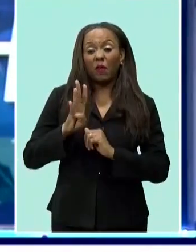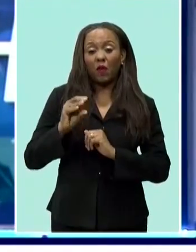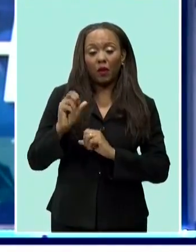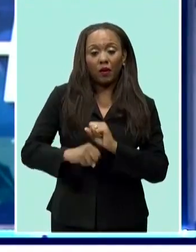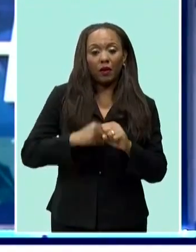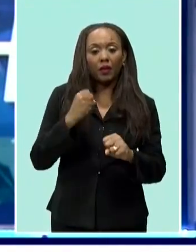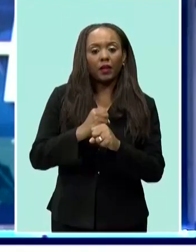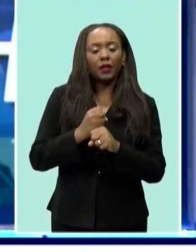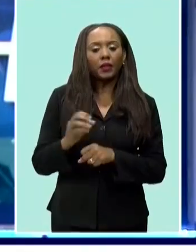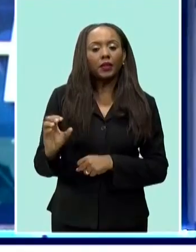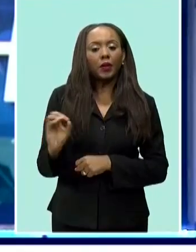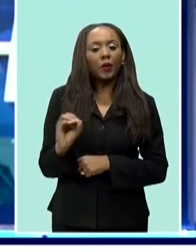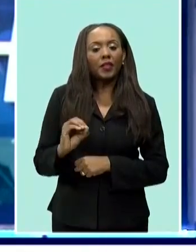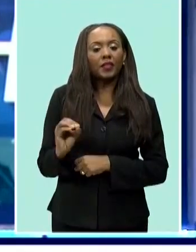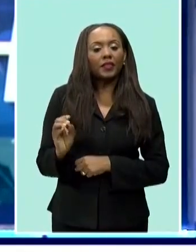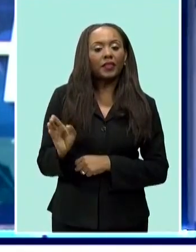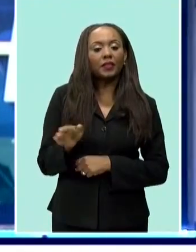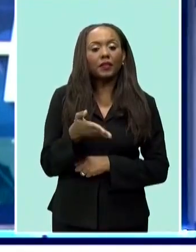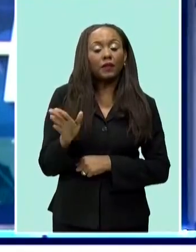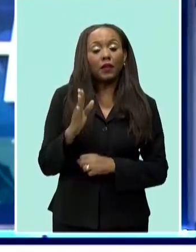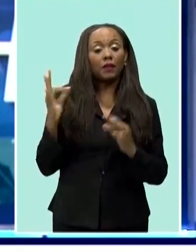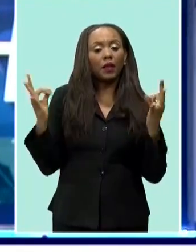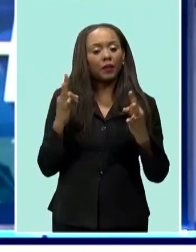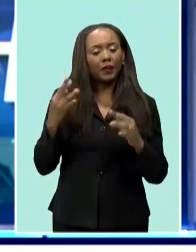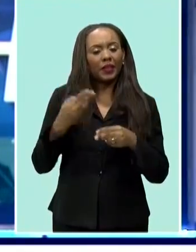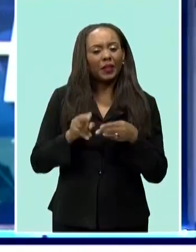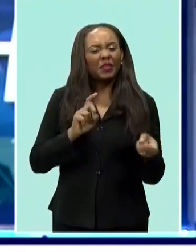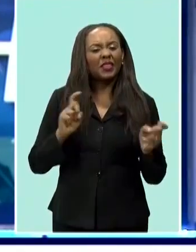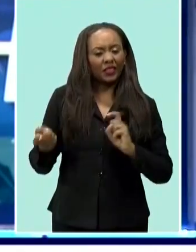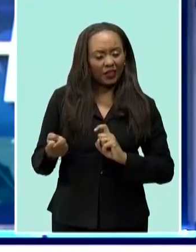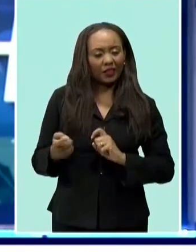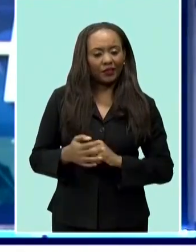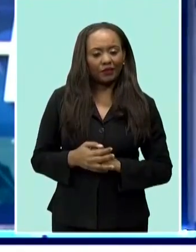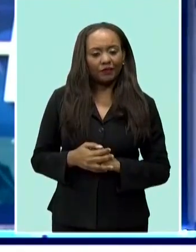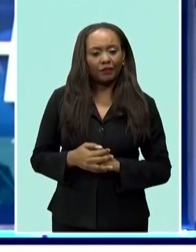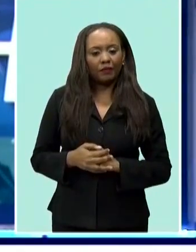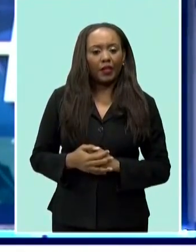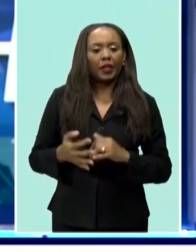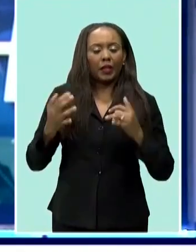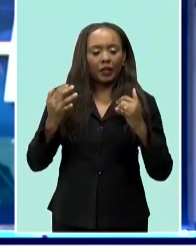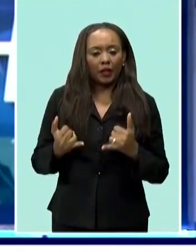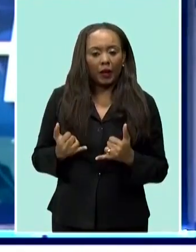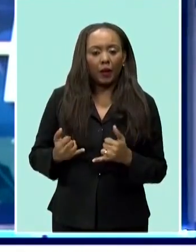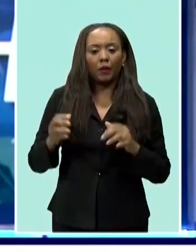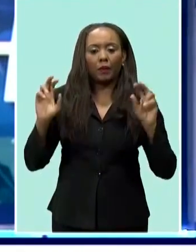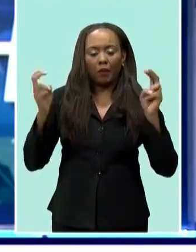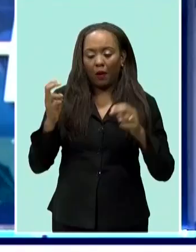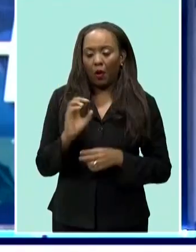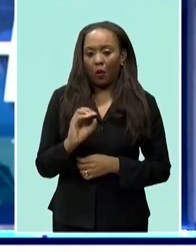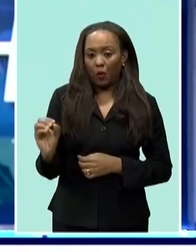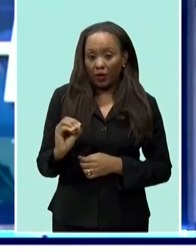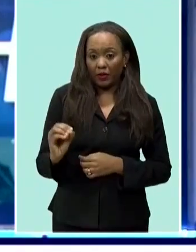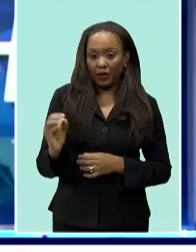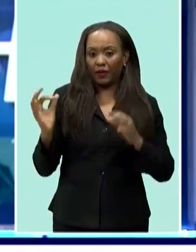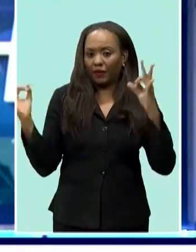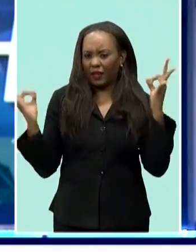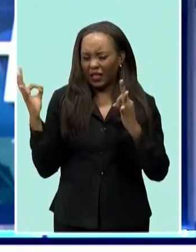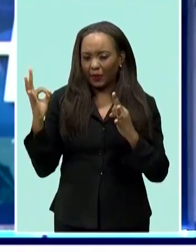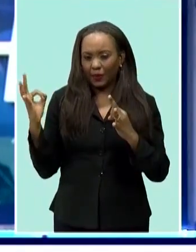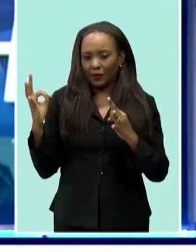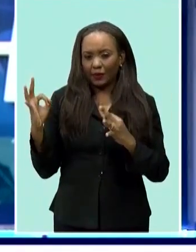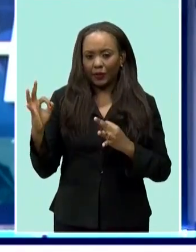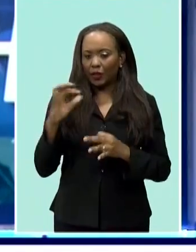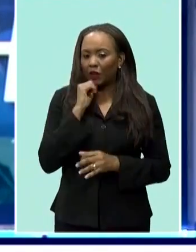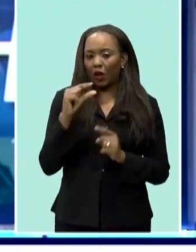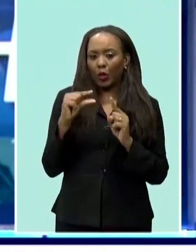island's leading festivals has changed its name. The Oistins Fish Festival will now be known simply as the Oistins Festival this